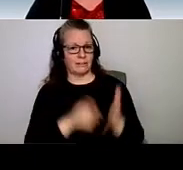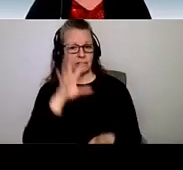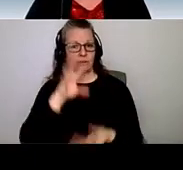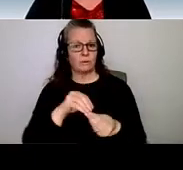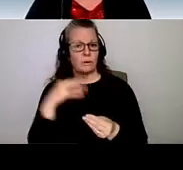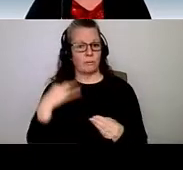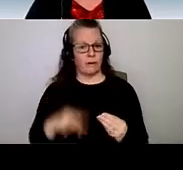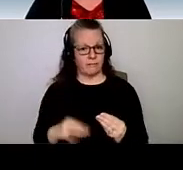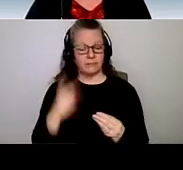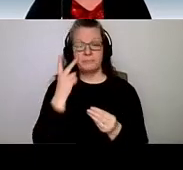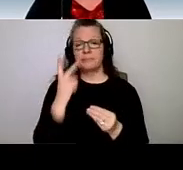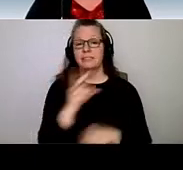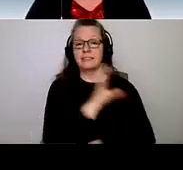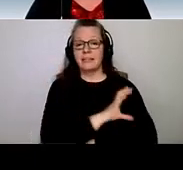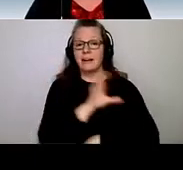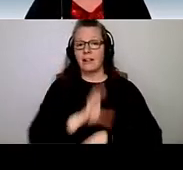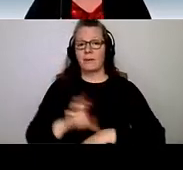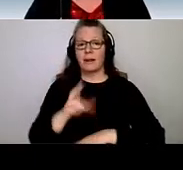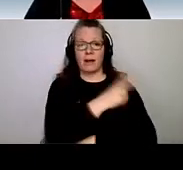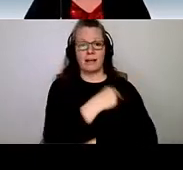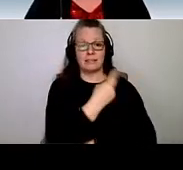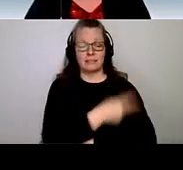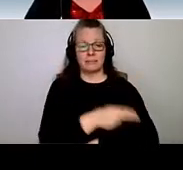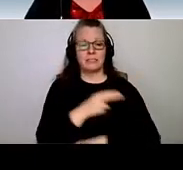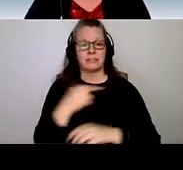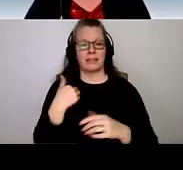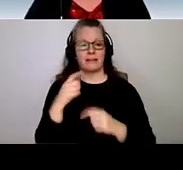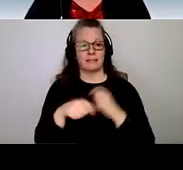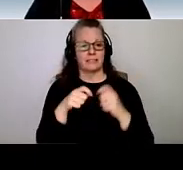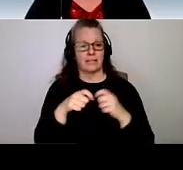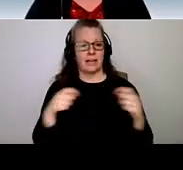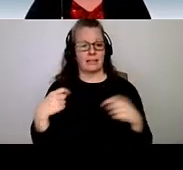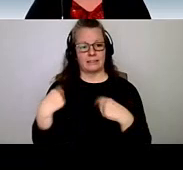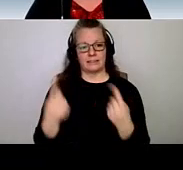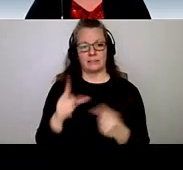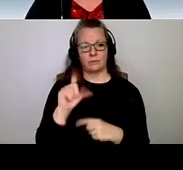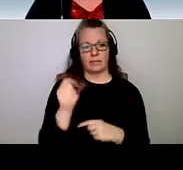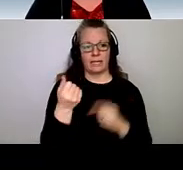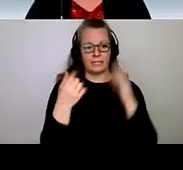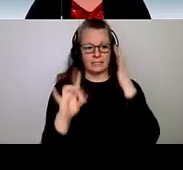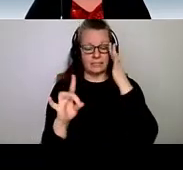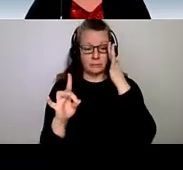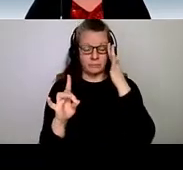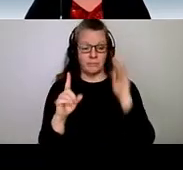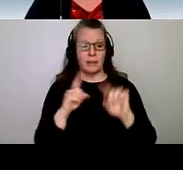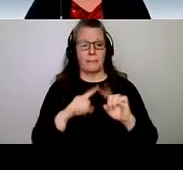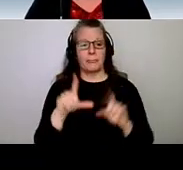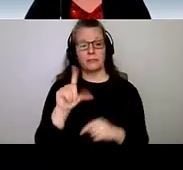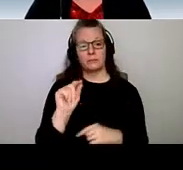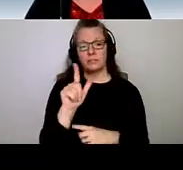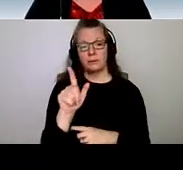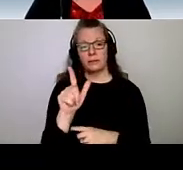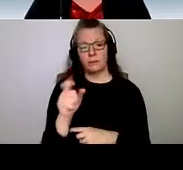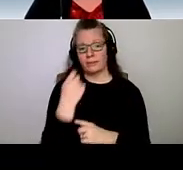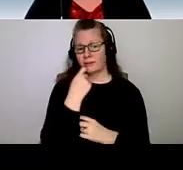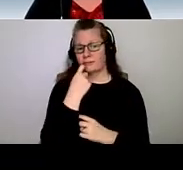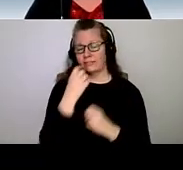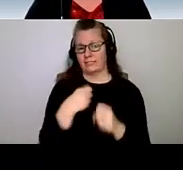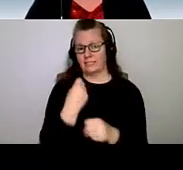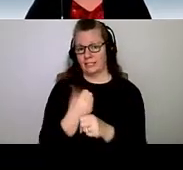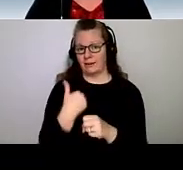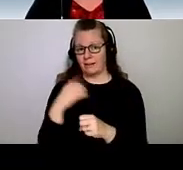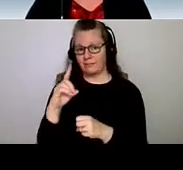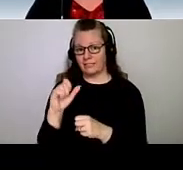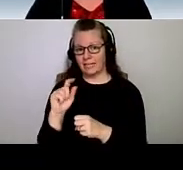that Colorado hospitals have ranked high in each metric since 2018. But in 2021, the most recent year that we have data